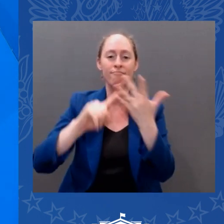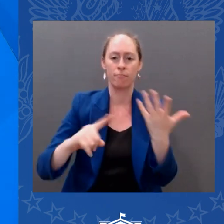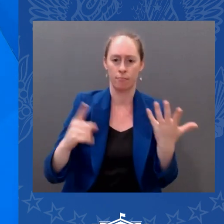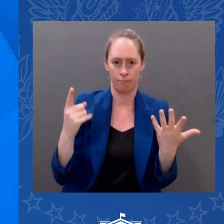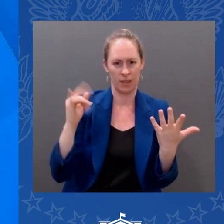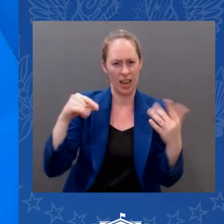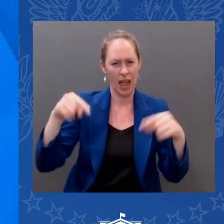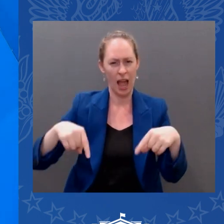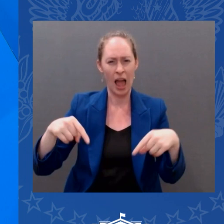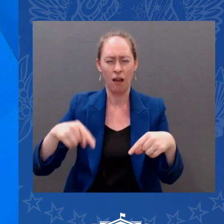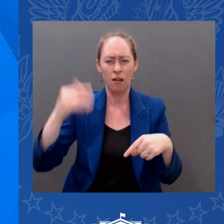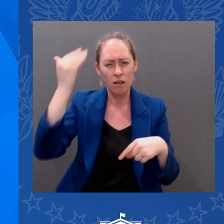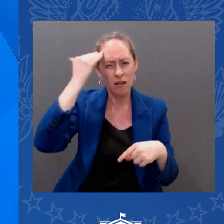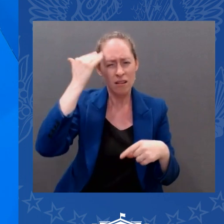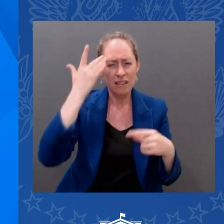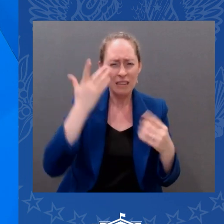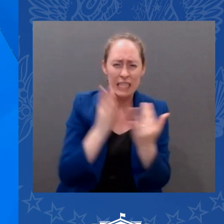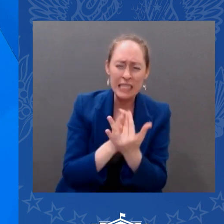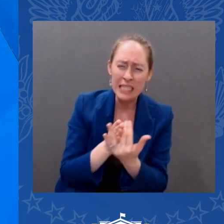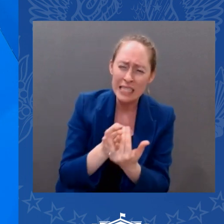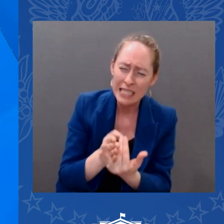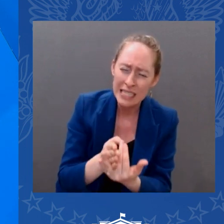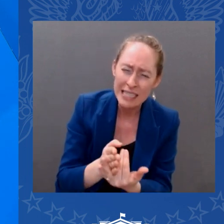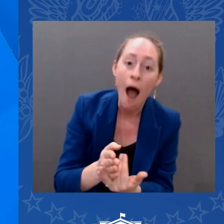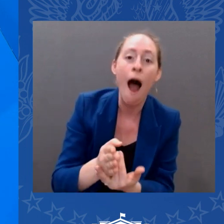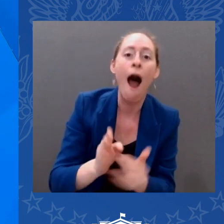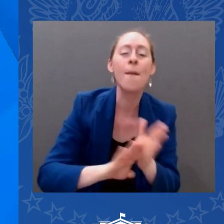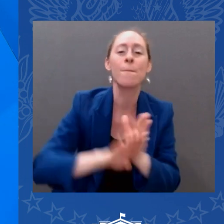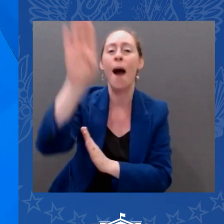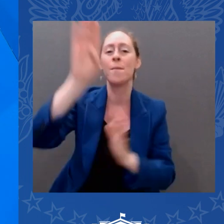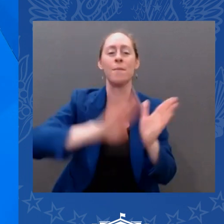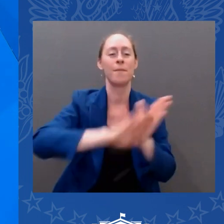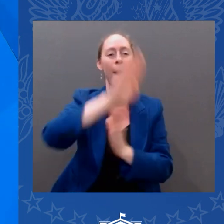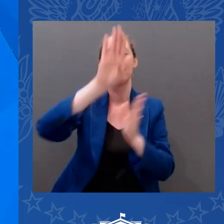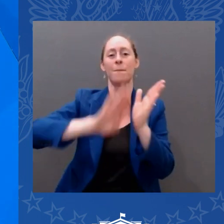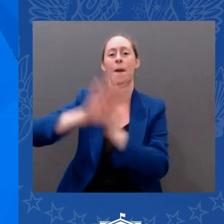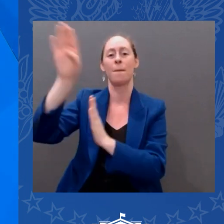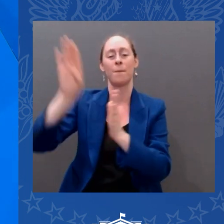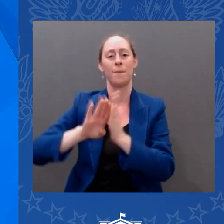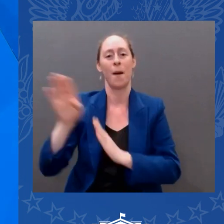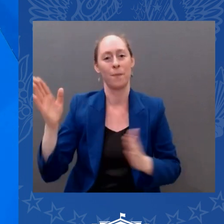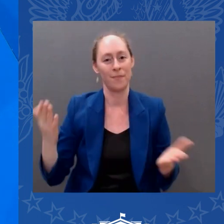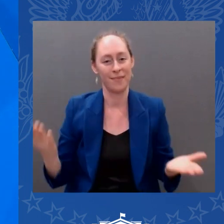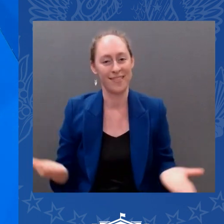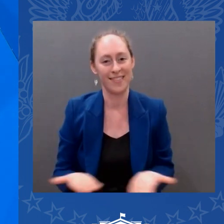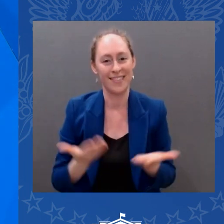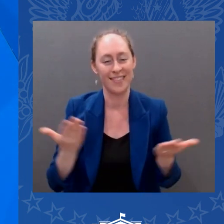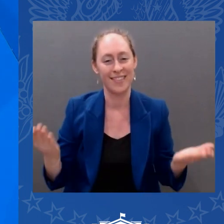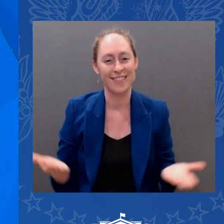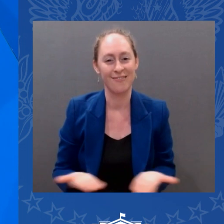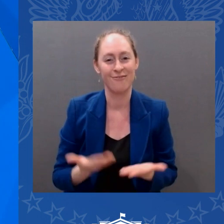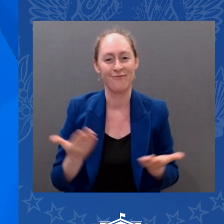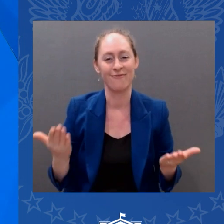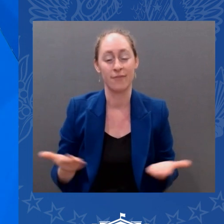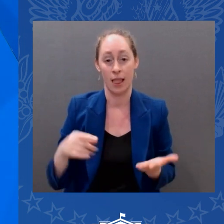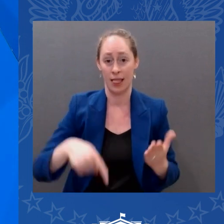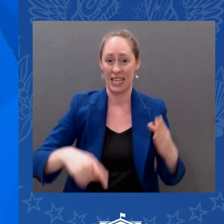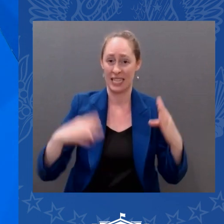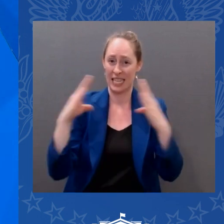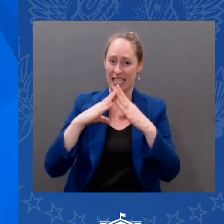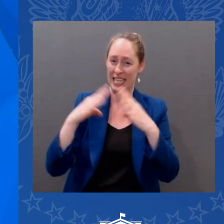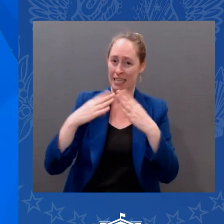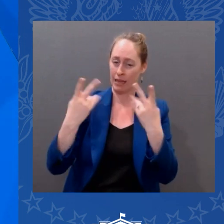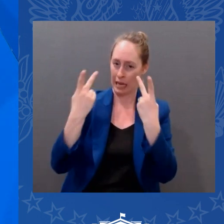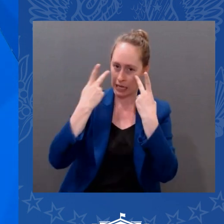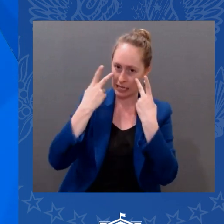Americas. This city is testament to the connections that bind us and our capacity to achieve great